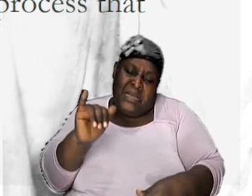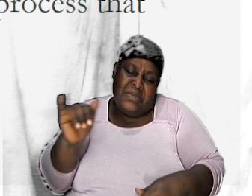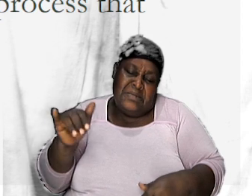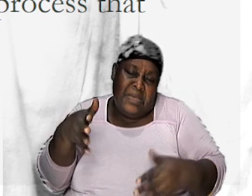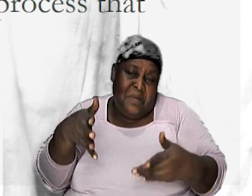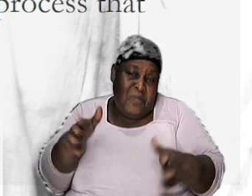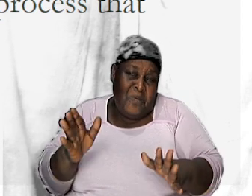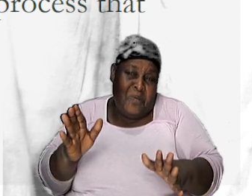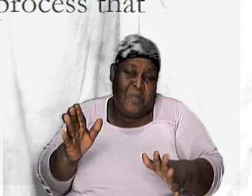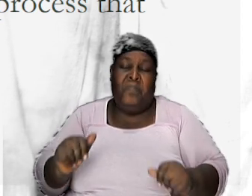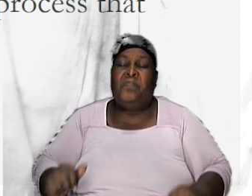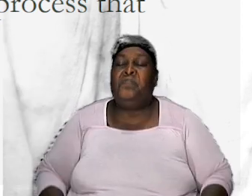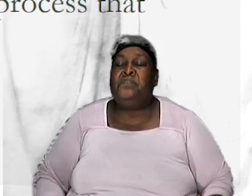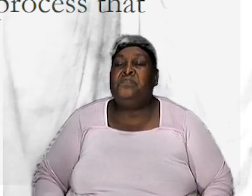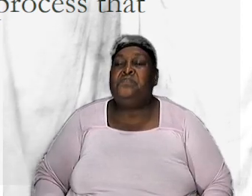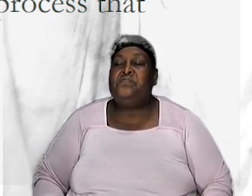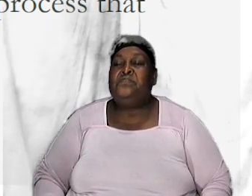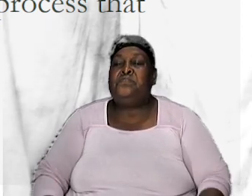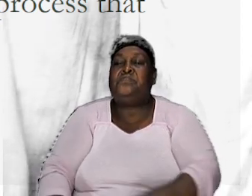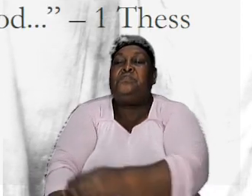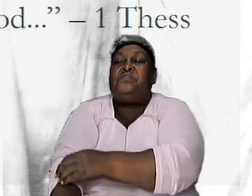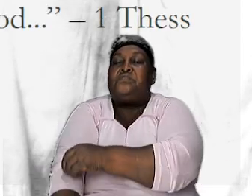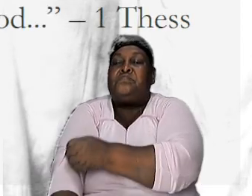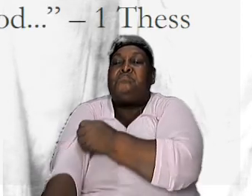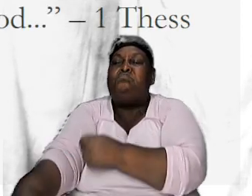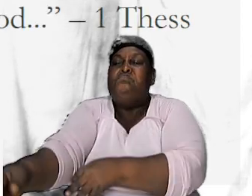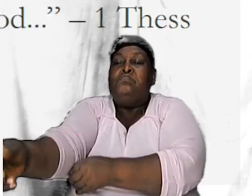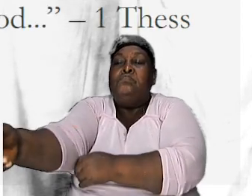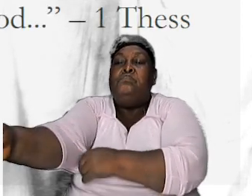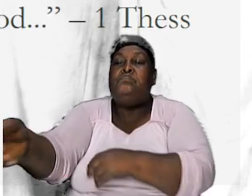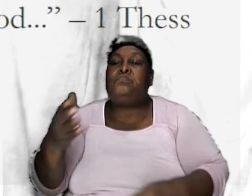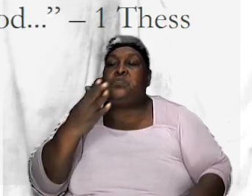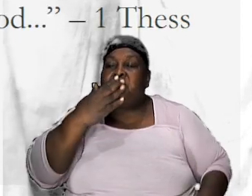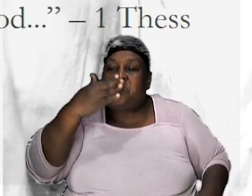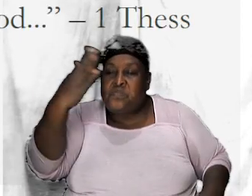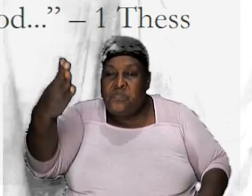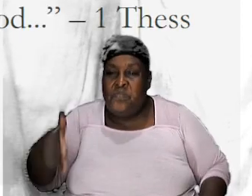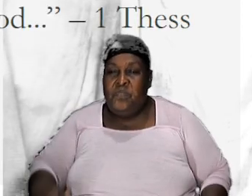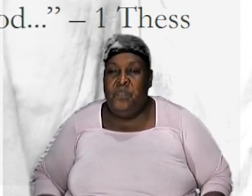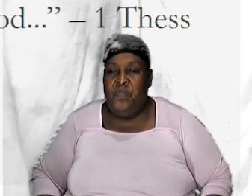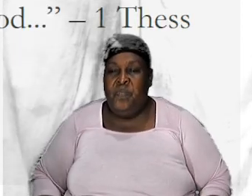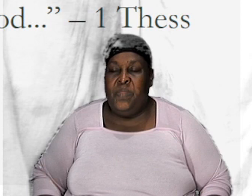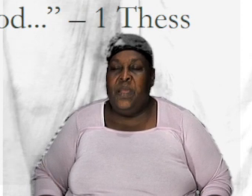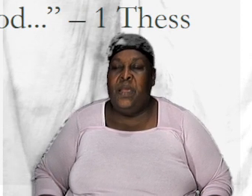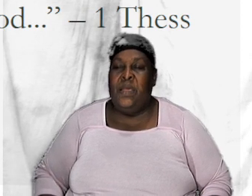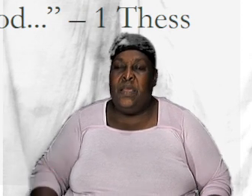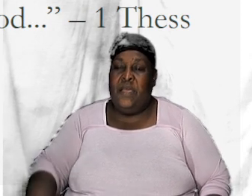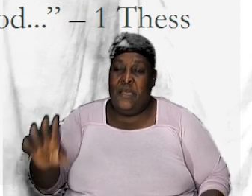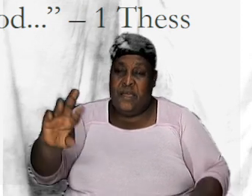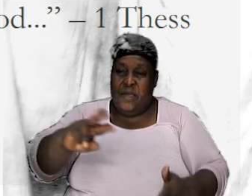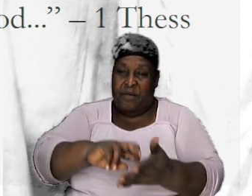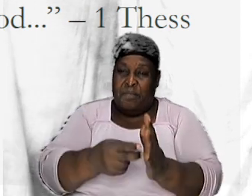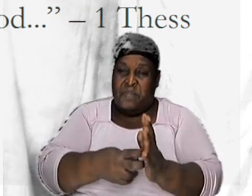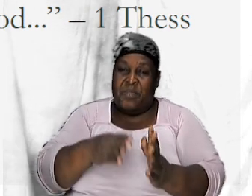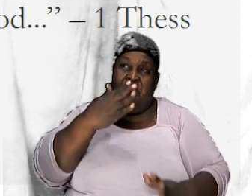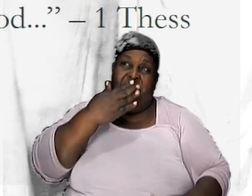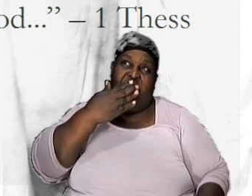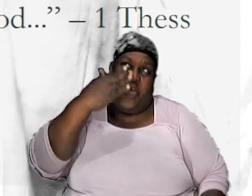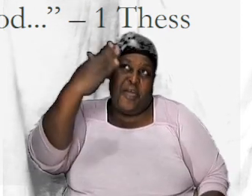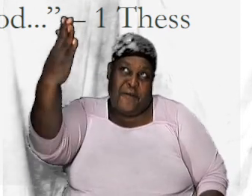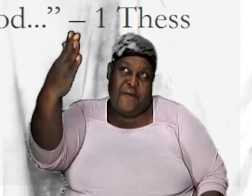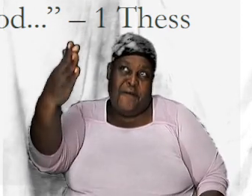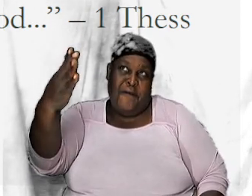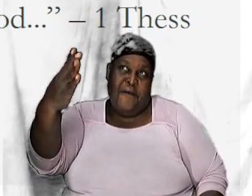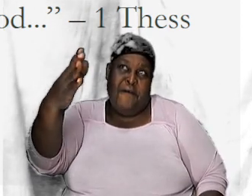this. Let us first start with thanksgiving. Amen. Thanksgiving can be defined as gratitude for